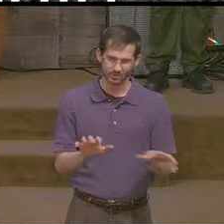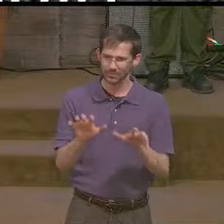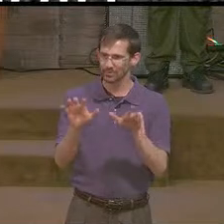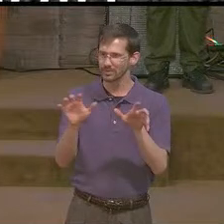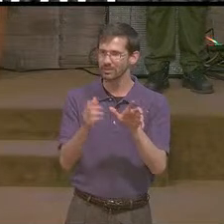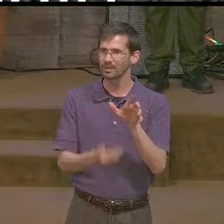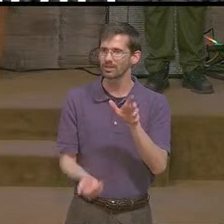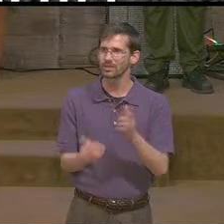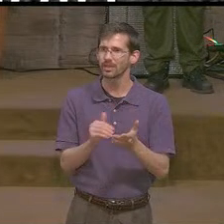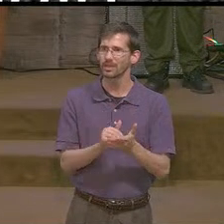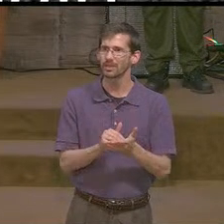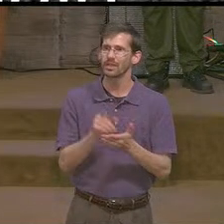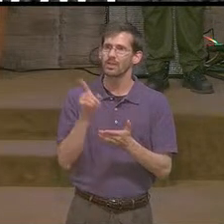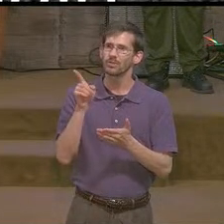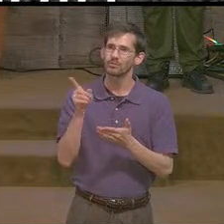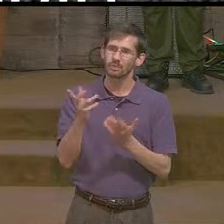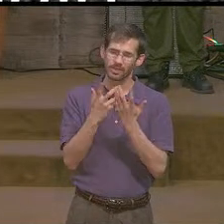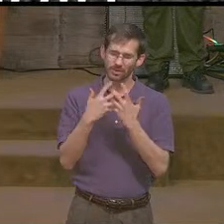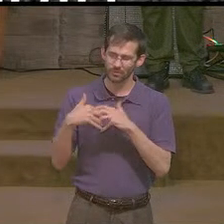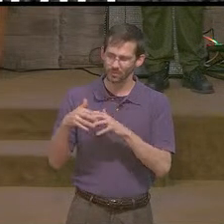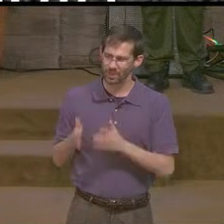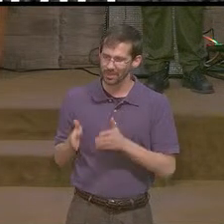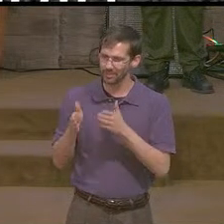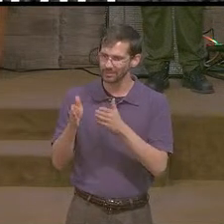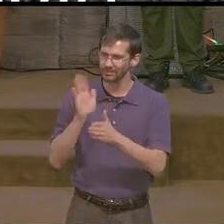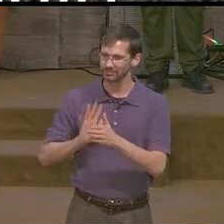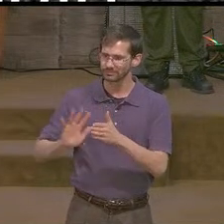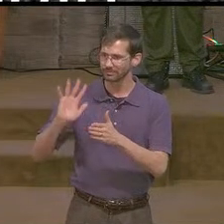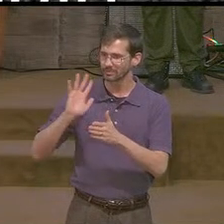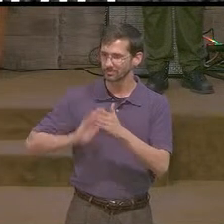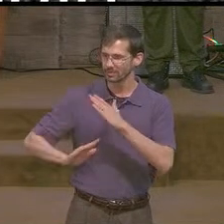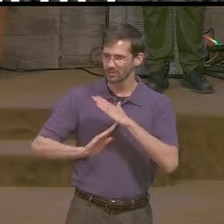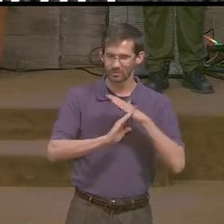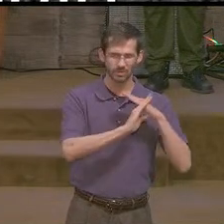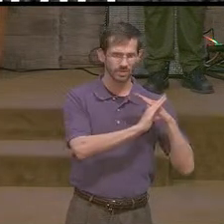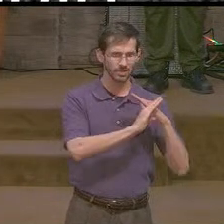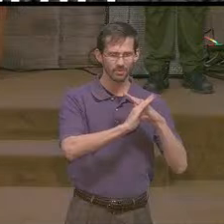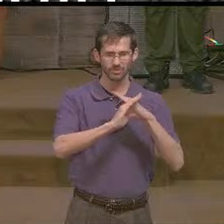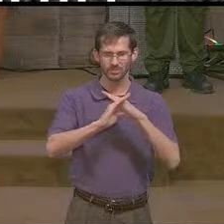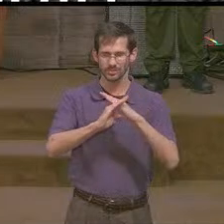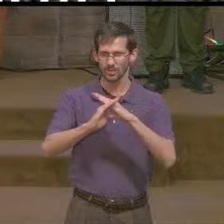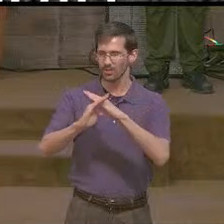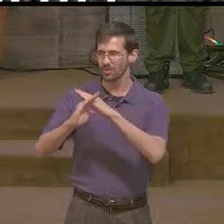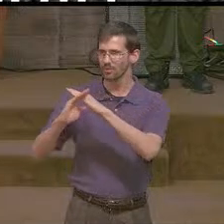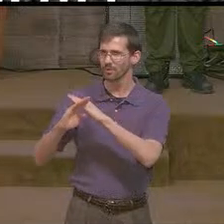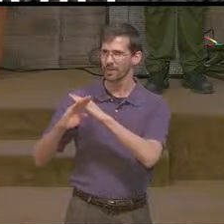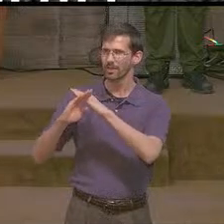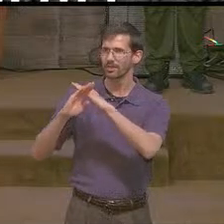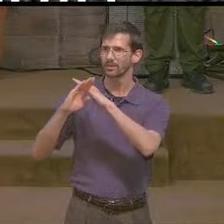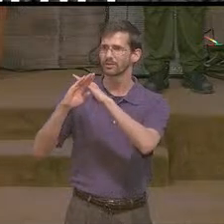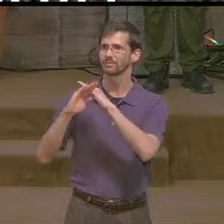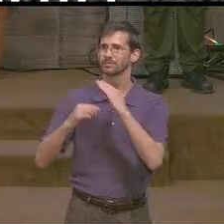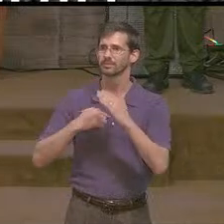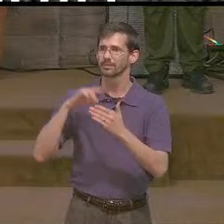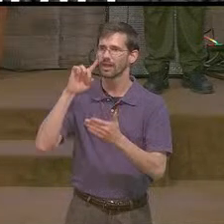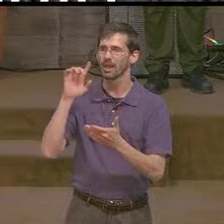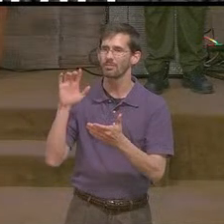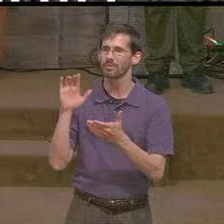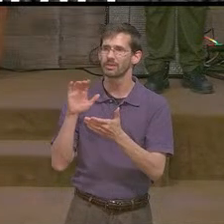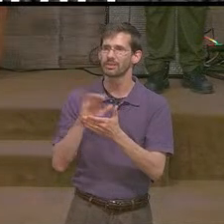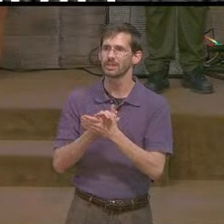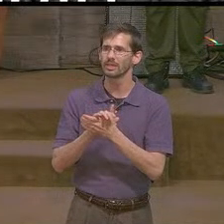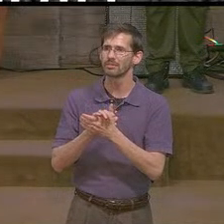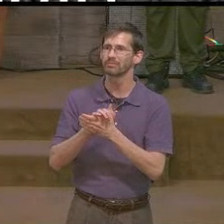you do it again. You made a way where there is no way, and